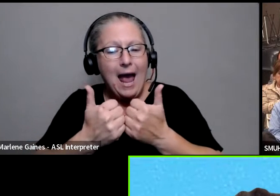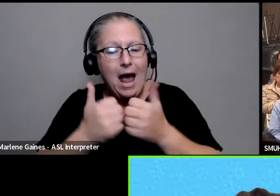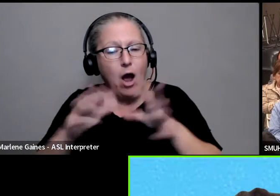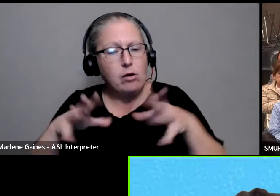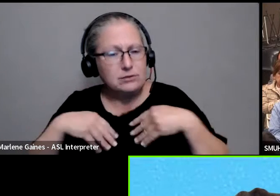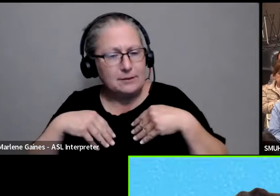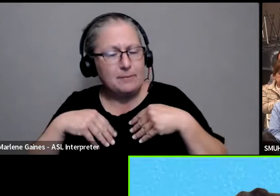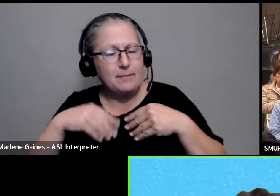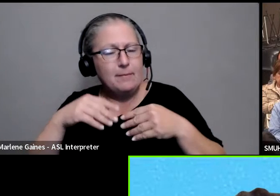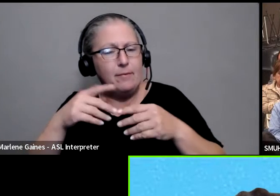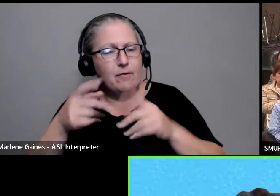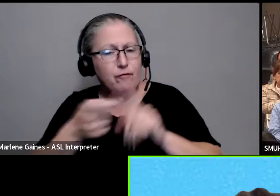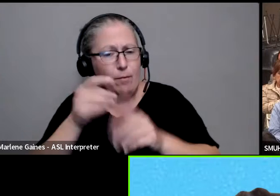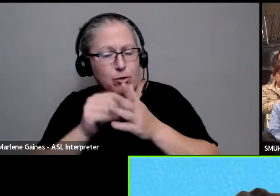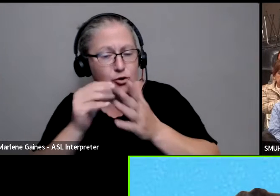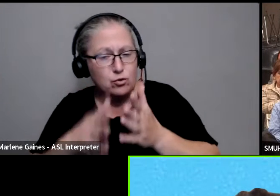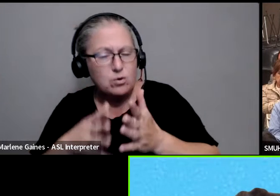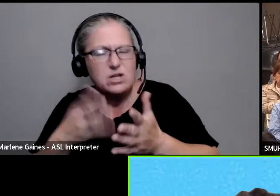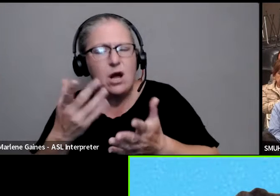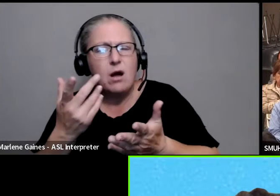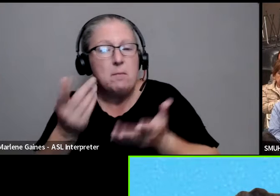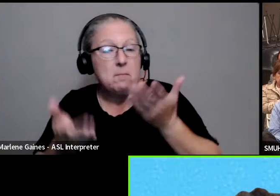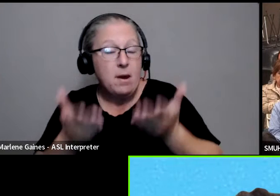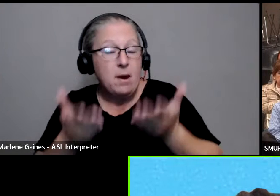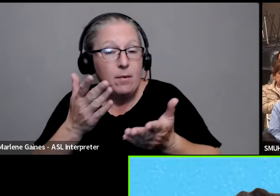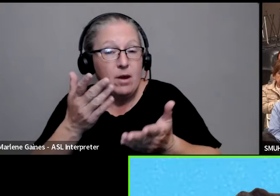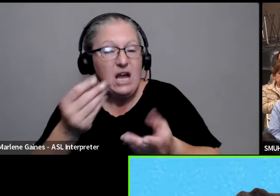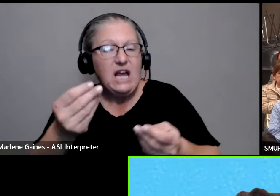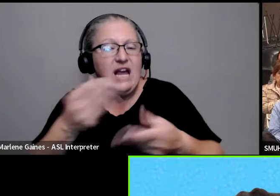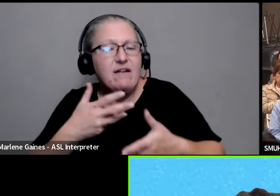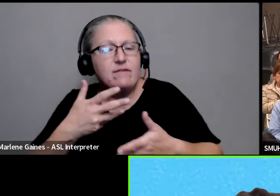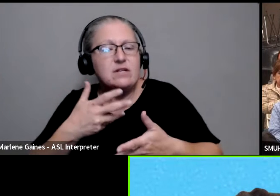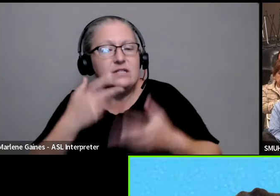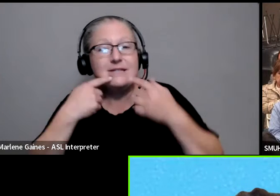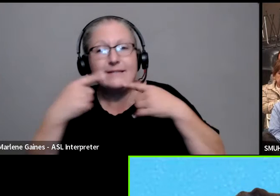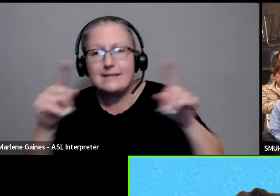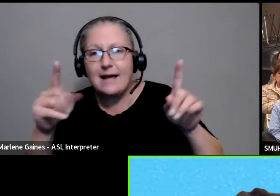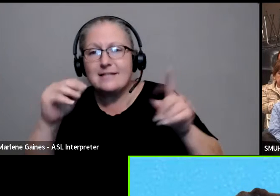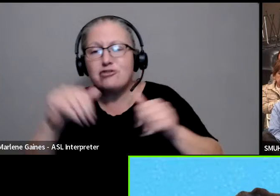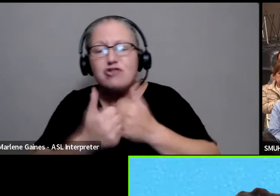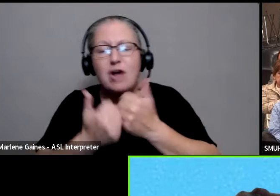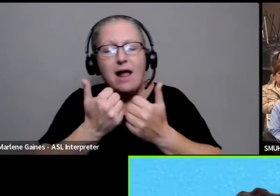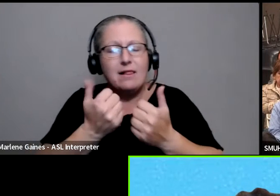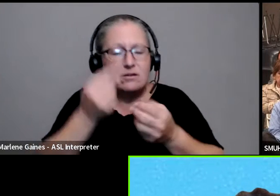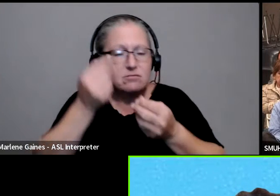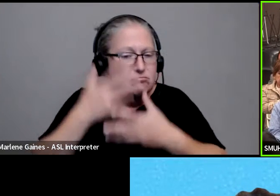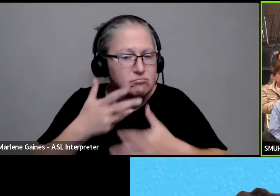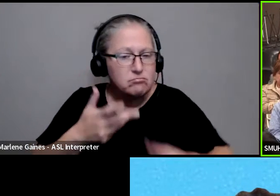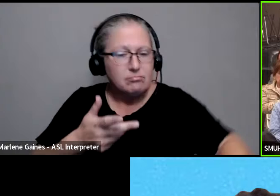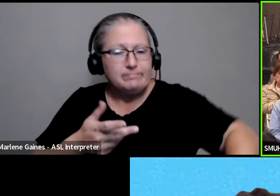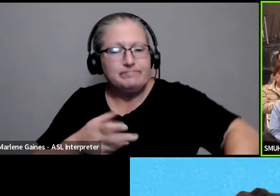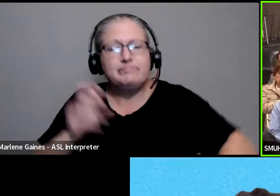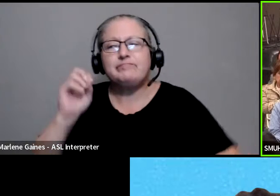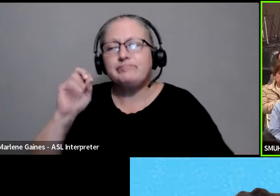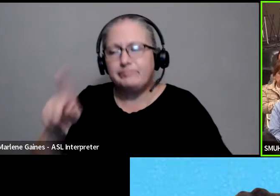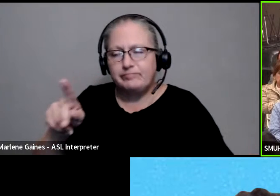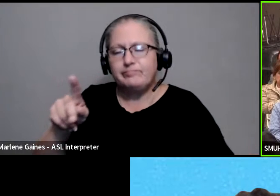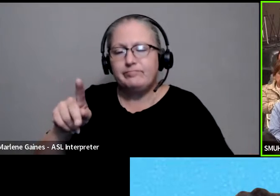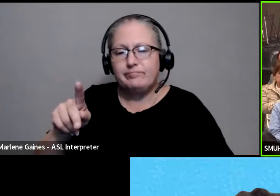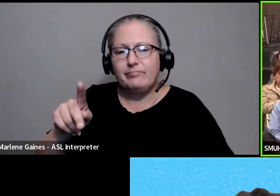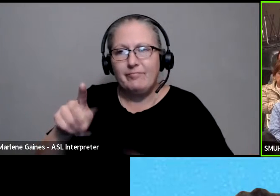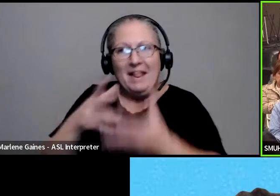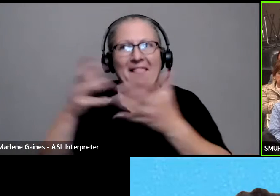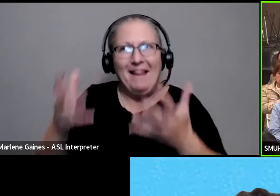the students been? And what are maybe give us some successes and some challenges. Okay. It's a